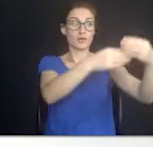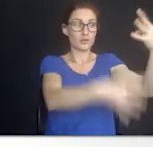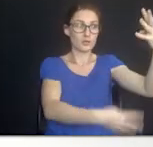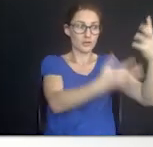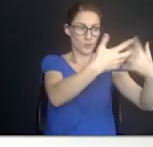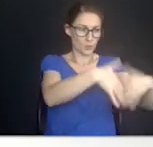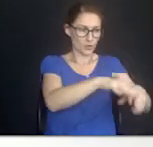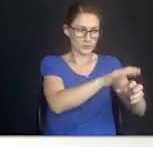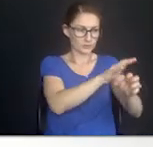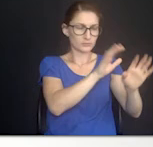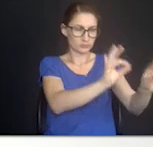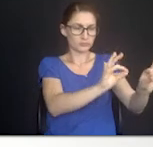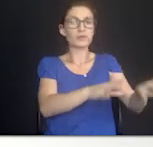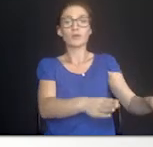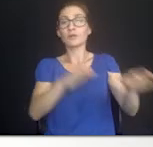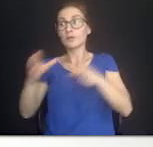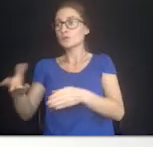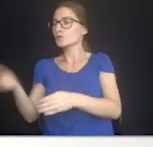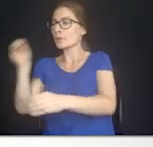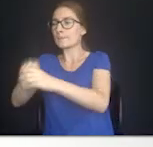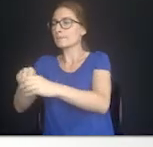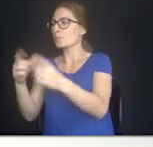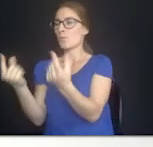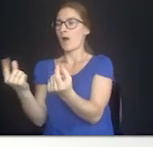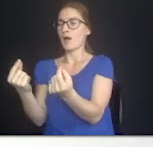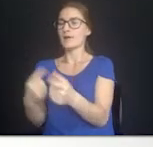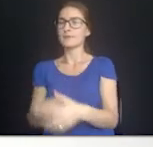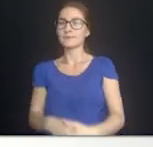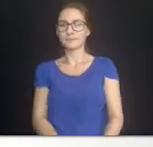what do I need to have in there, right?